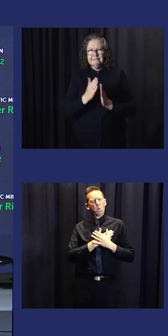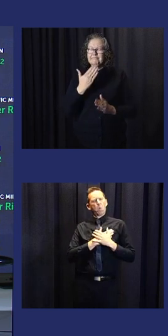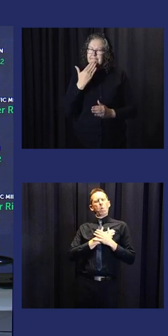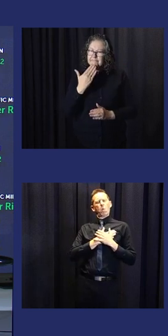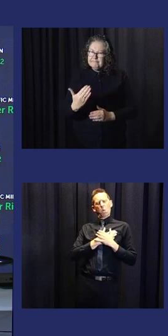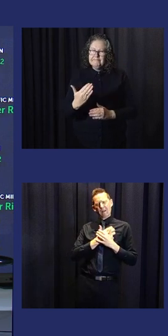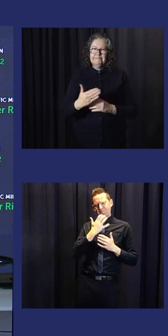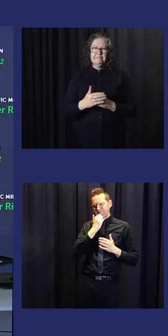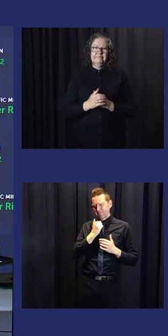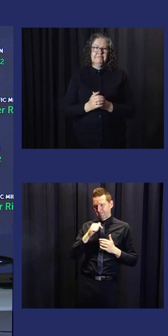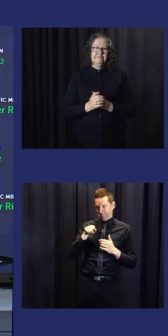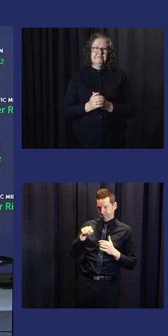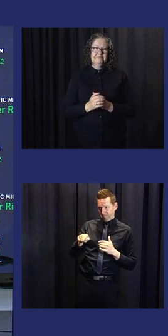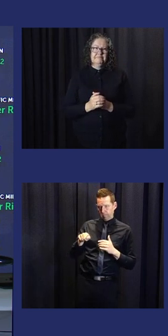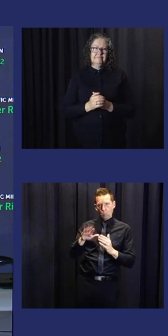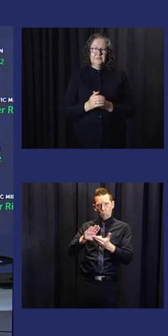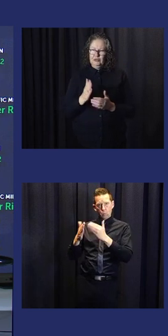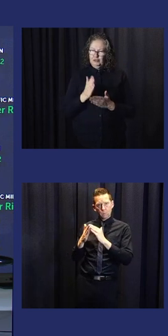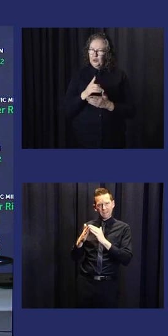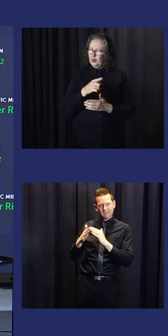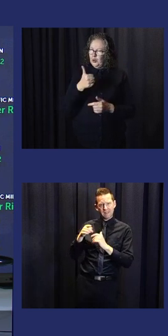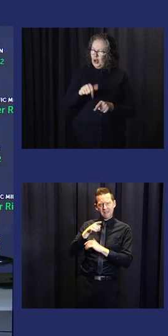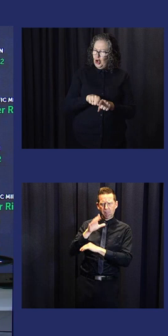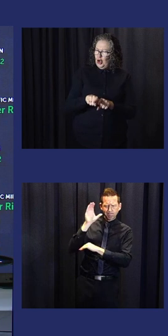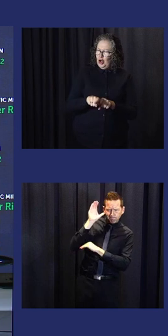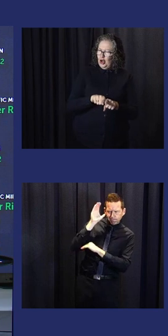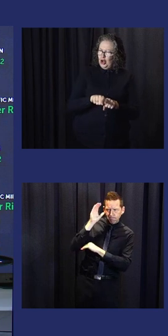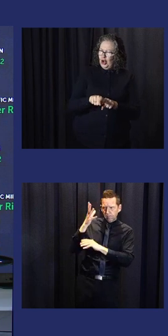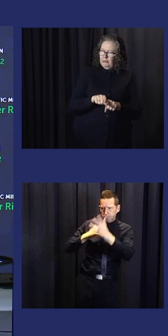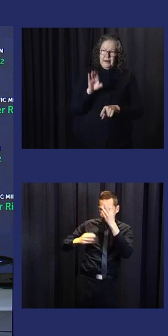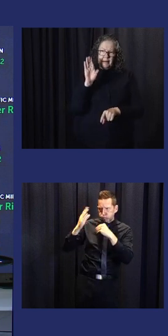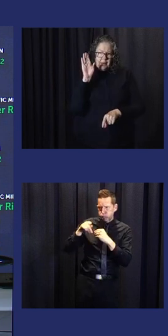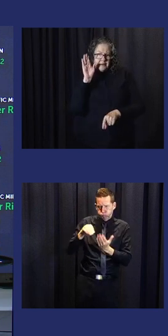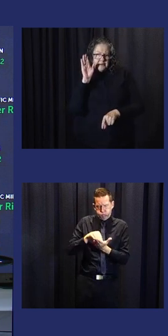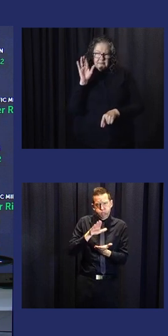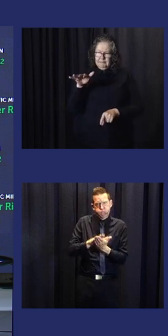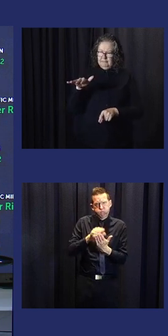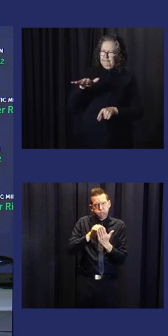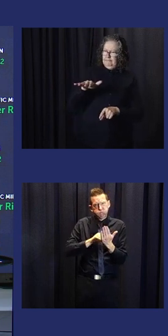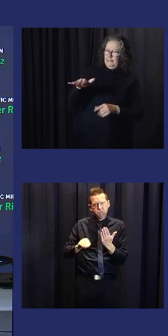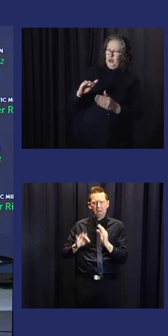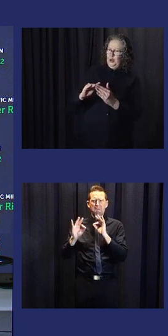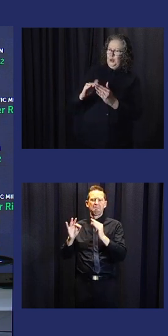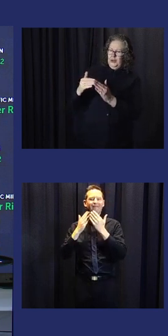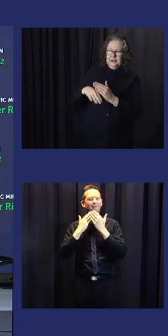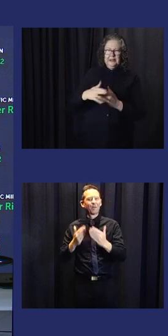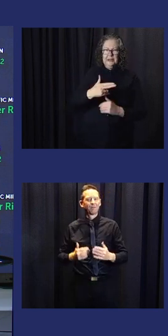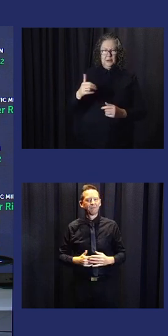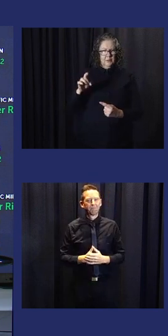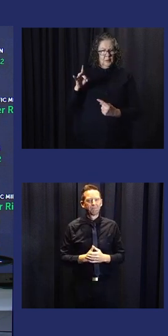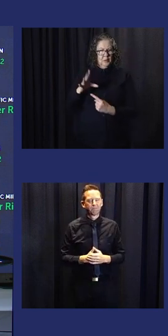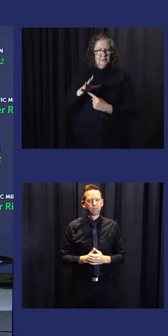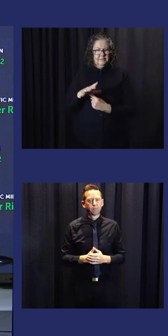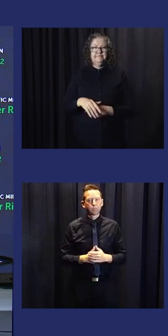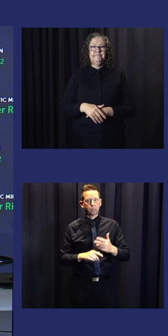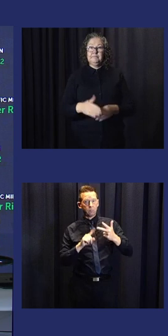that those real community lessons are being taken heed of in Indonesia. I think they're just so important. So thank you. Look, for